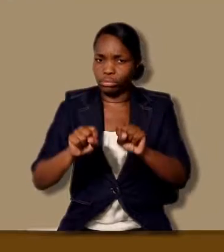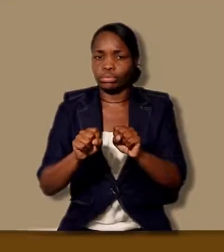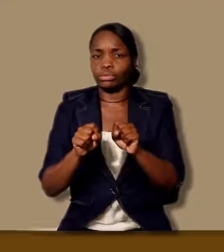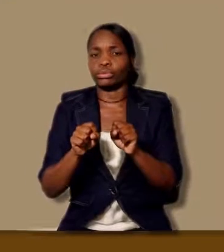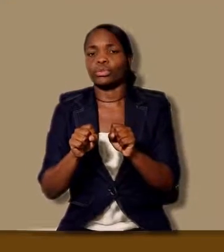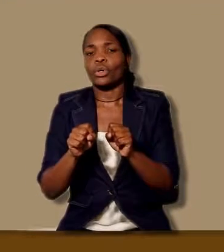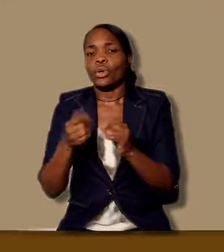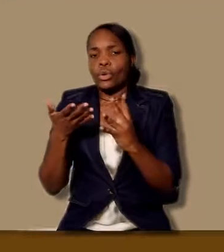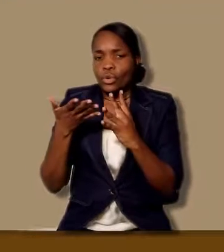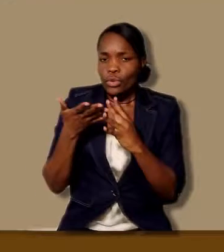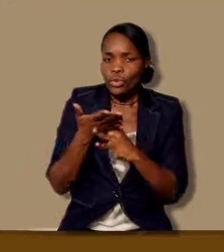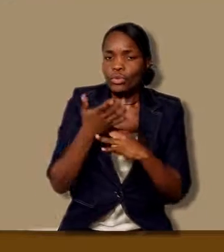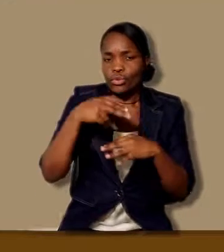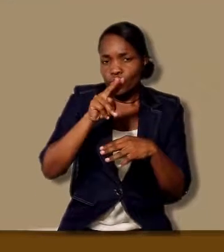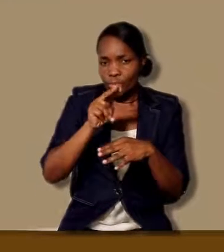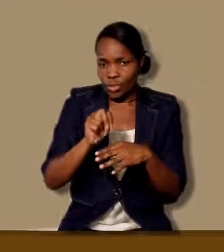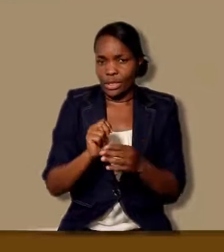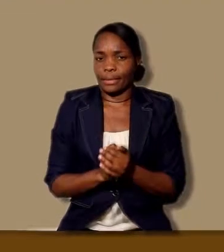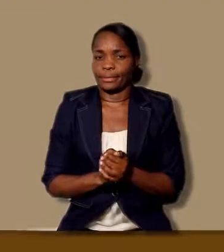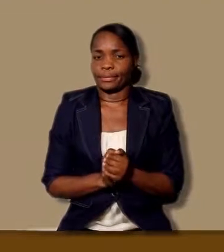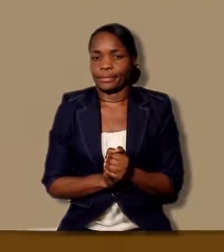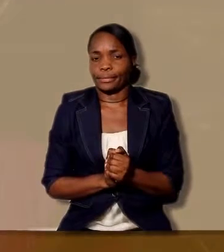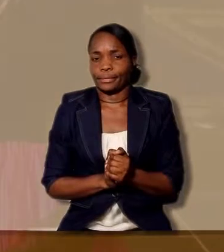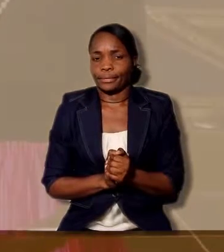ECOSOC, acting under the United Nations Charter.